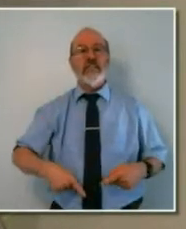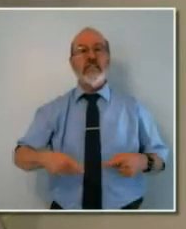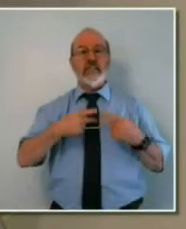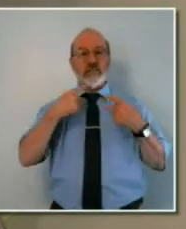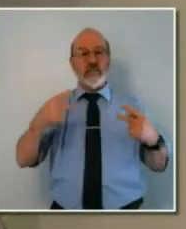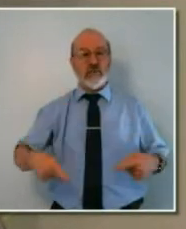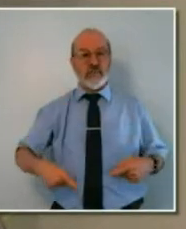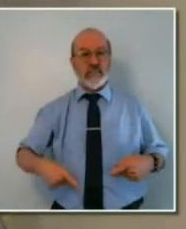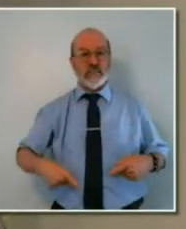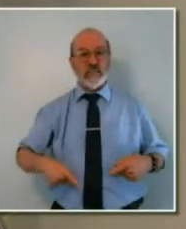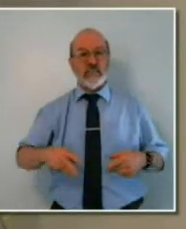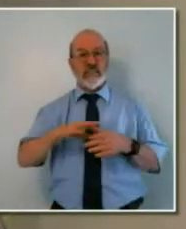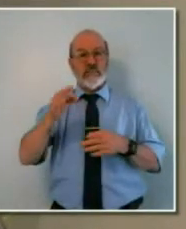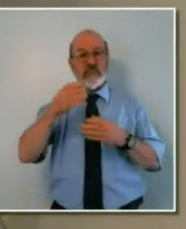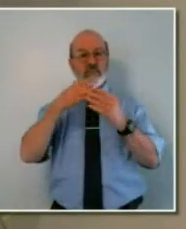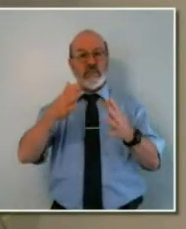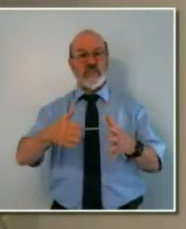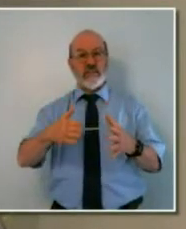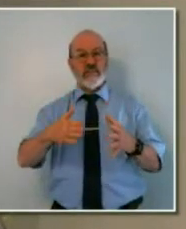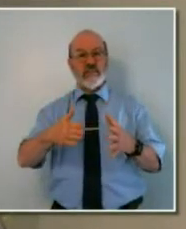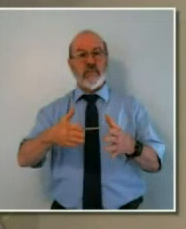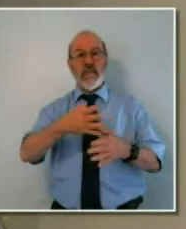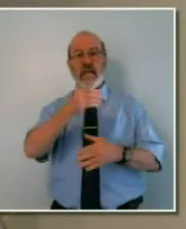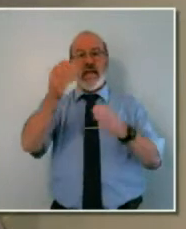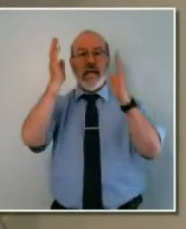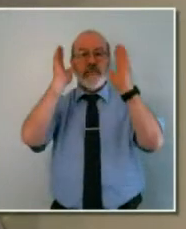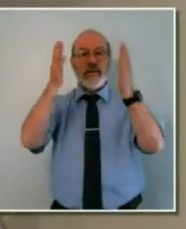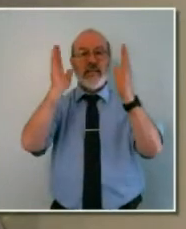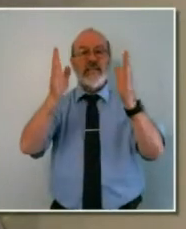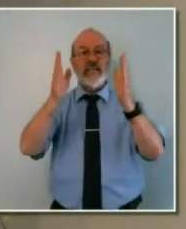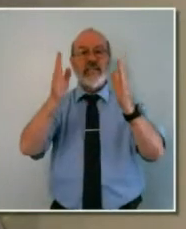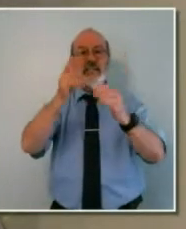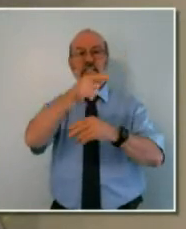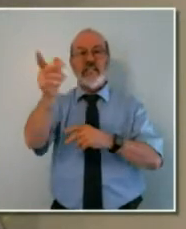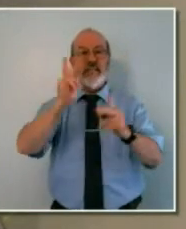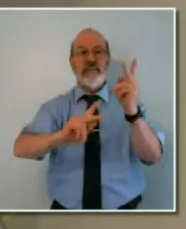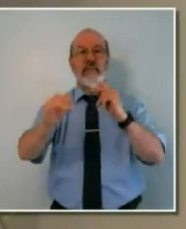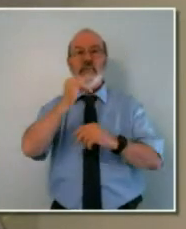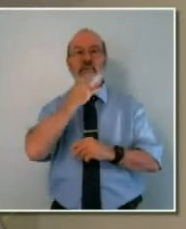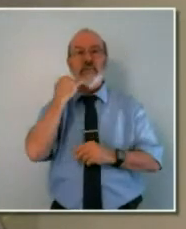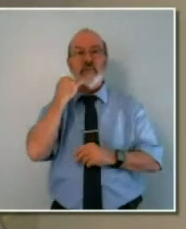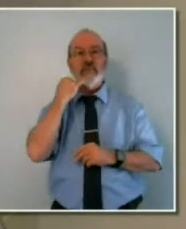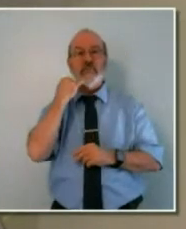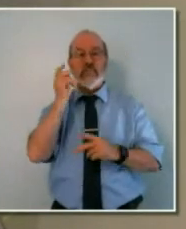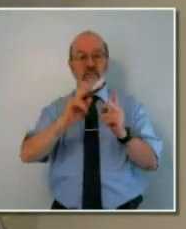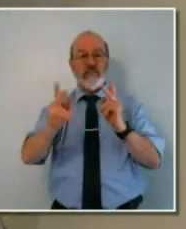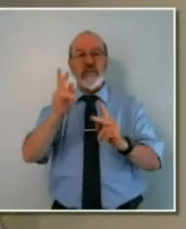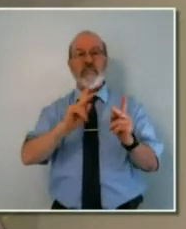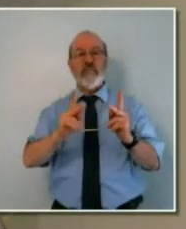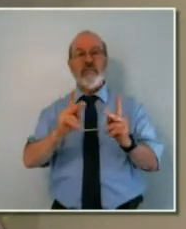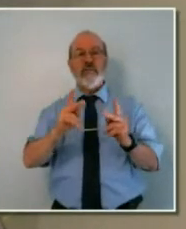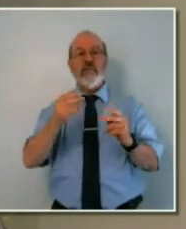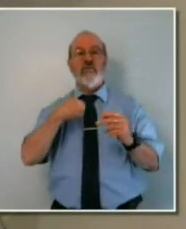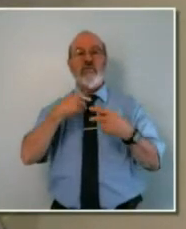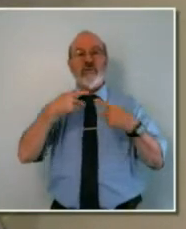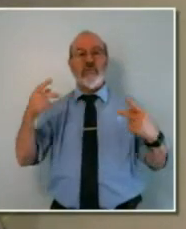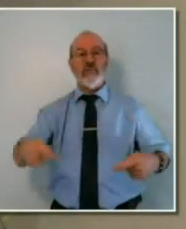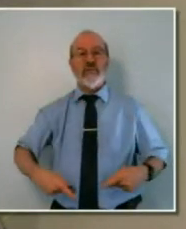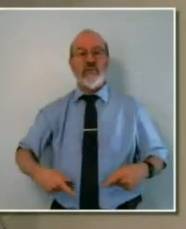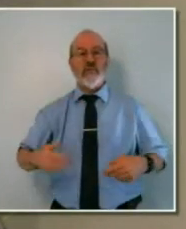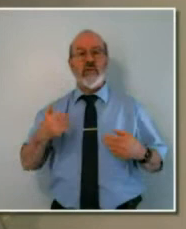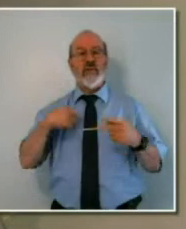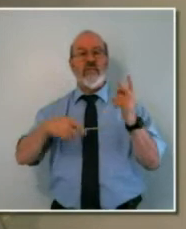the spiritual leadership. And hearken ye house of Israel. That's the people. So we have the priesthood. We have the